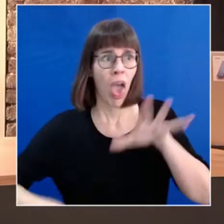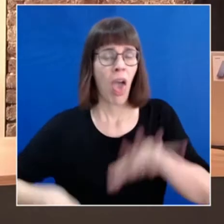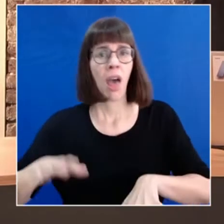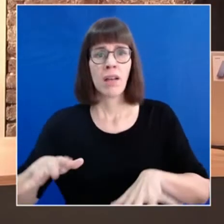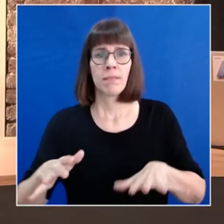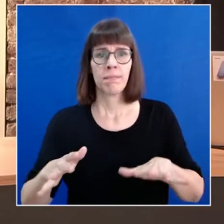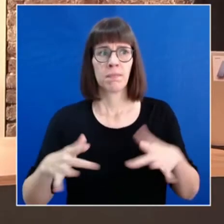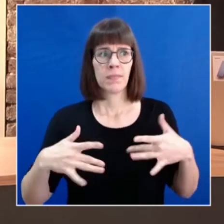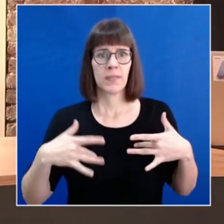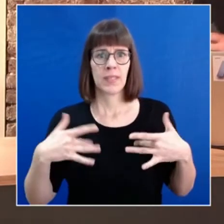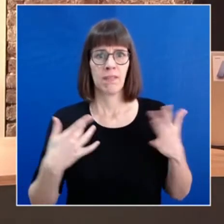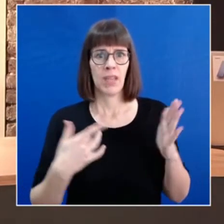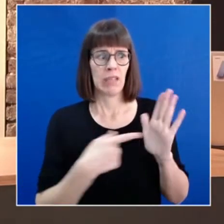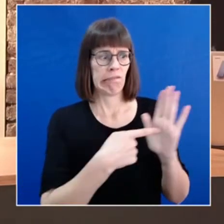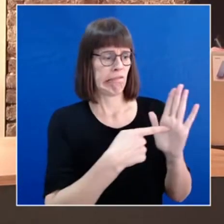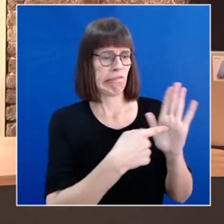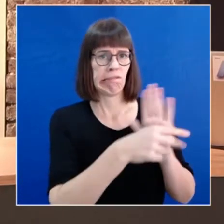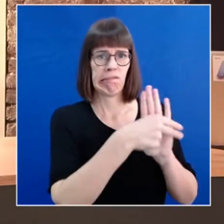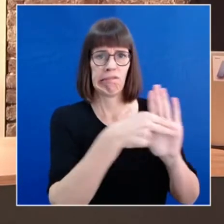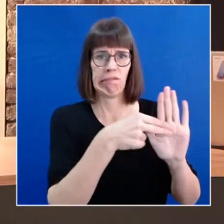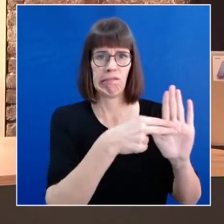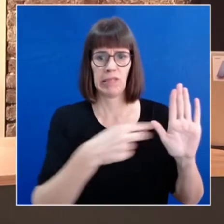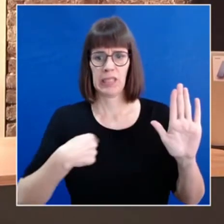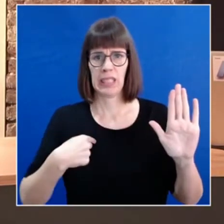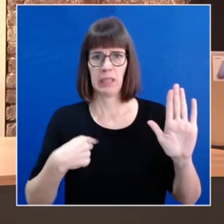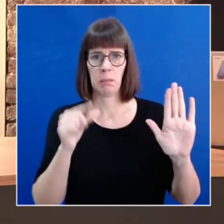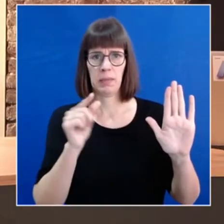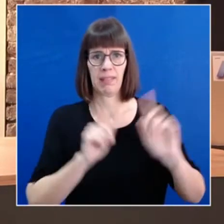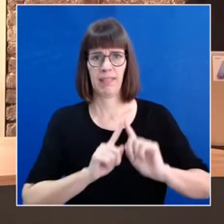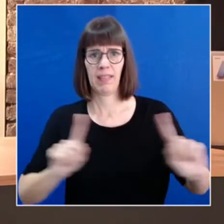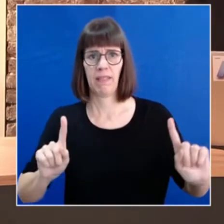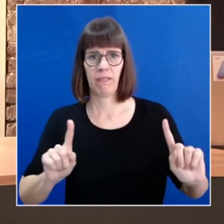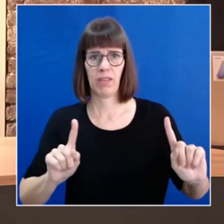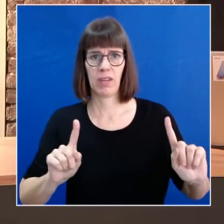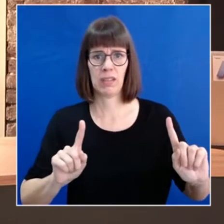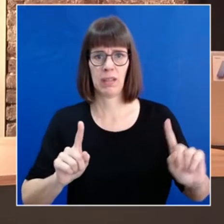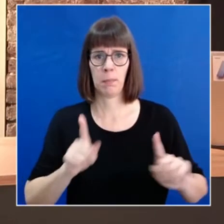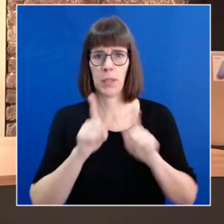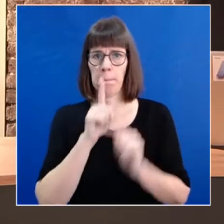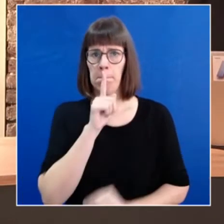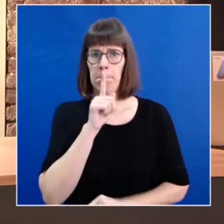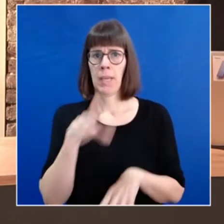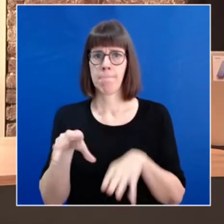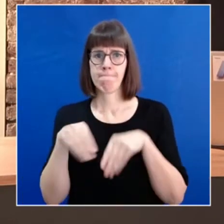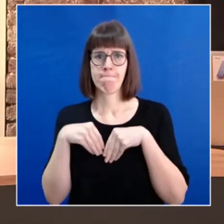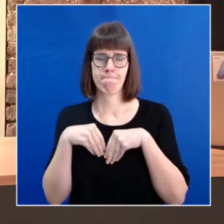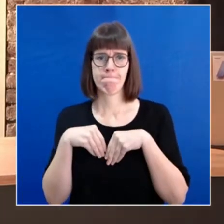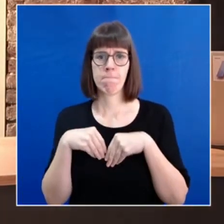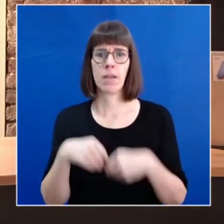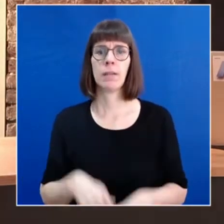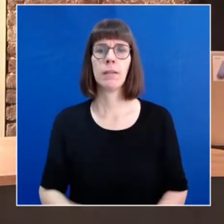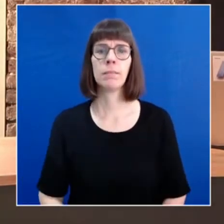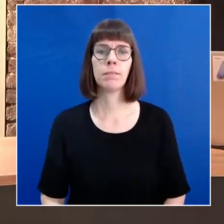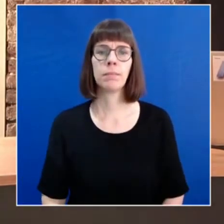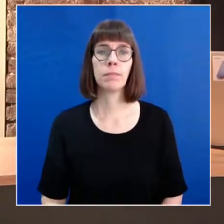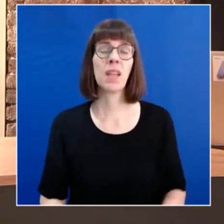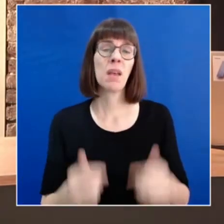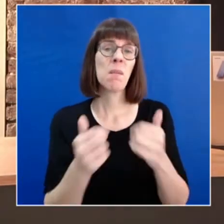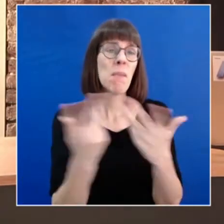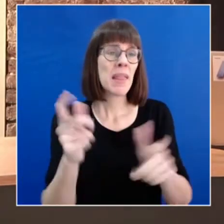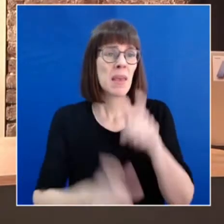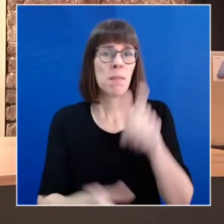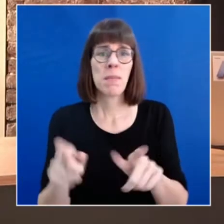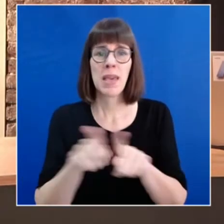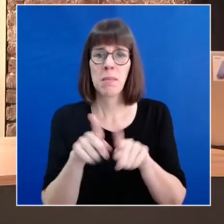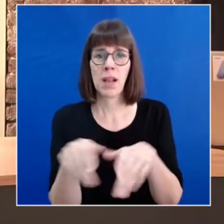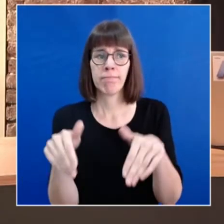dare to talk about the difference between them and the label normal. So many people hide things. How many? More than you